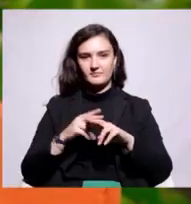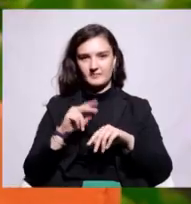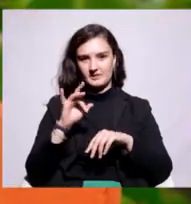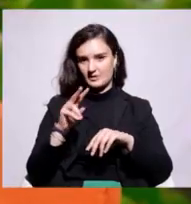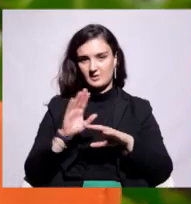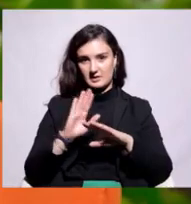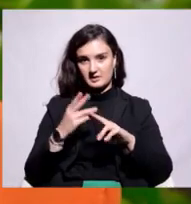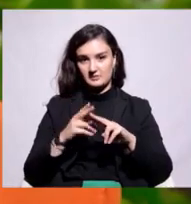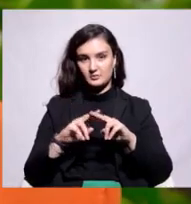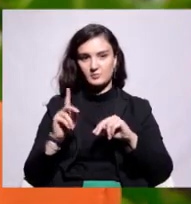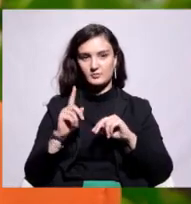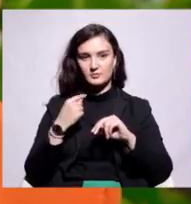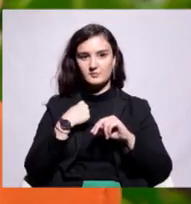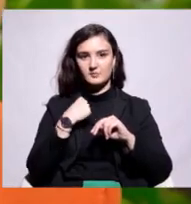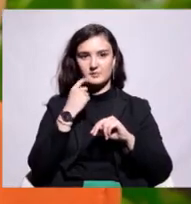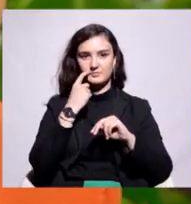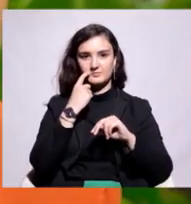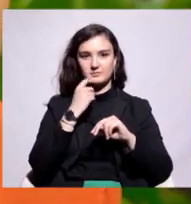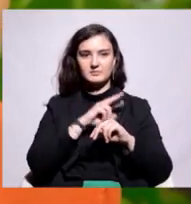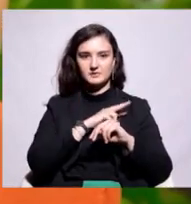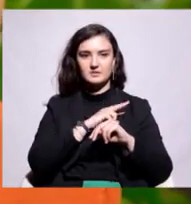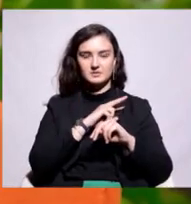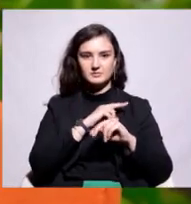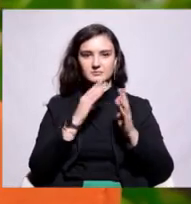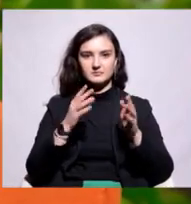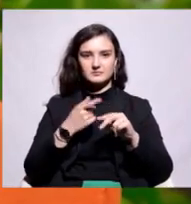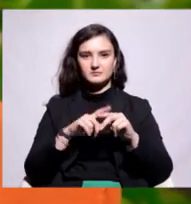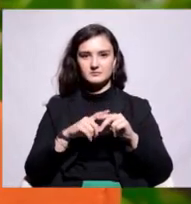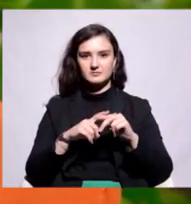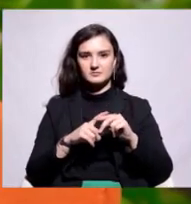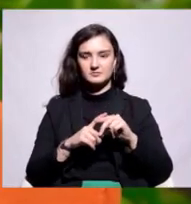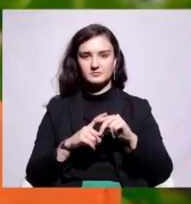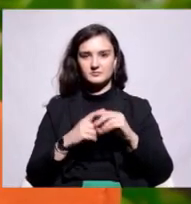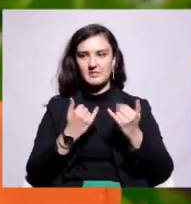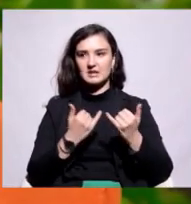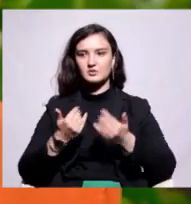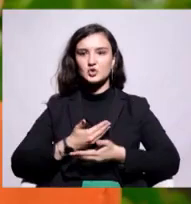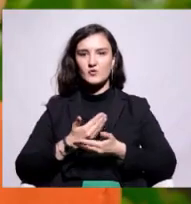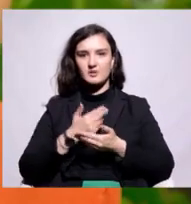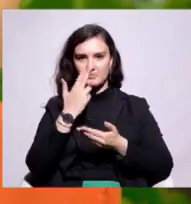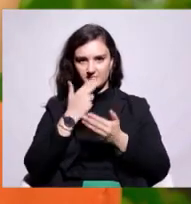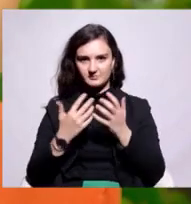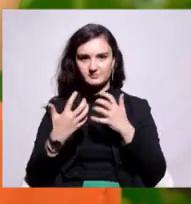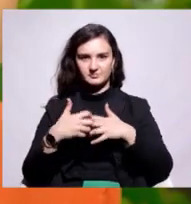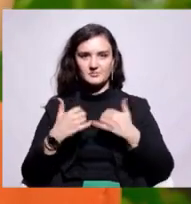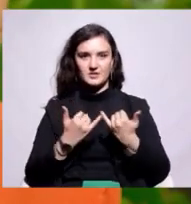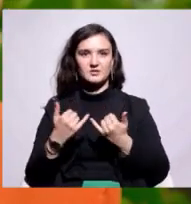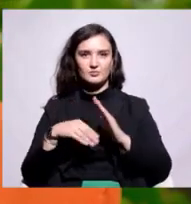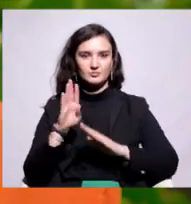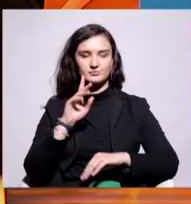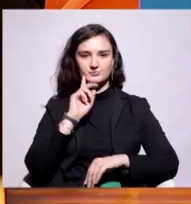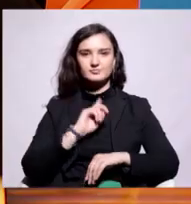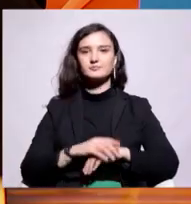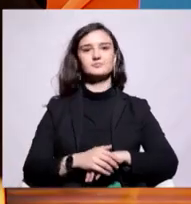Darrell, of course not, because I really love being in touch with modern life and current affairs. Very